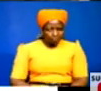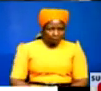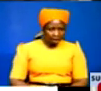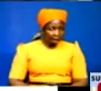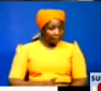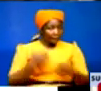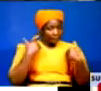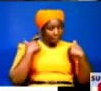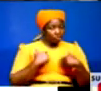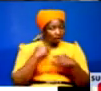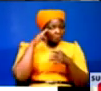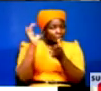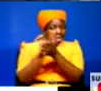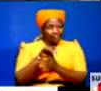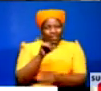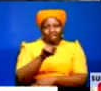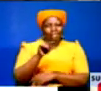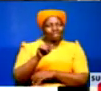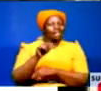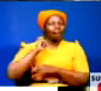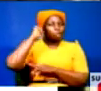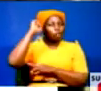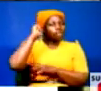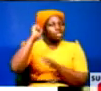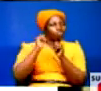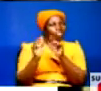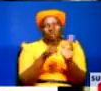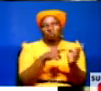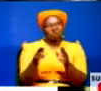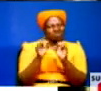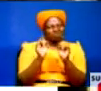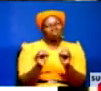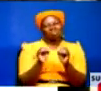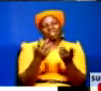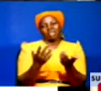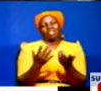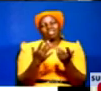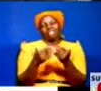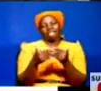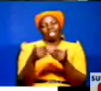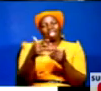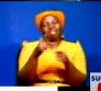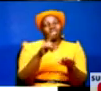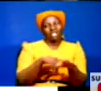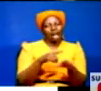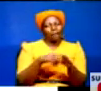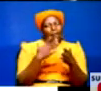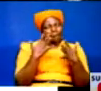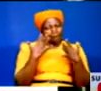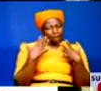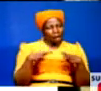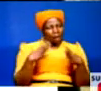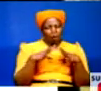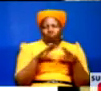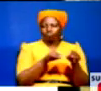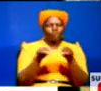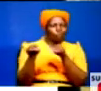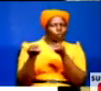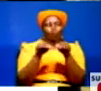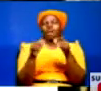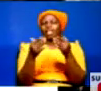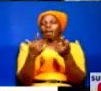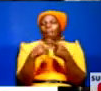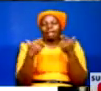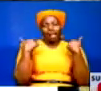it will be politics unusual for quite a season as people realign, but I would imagine that